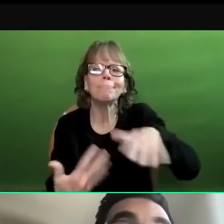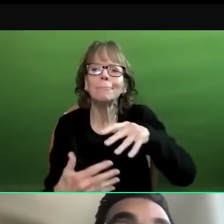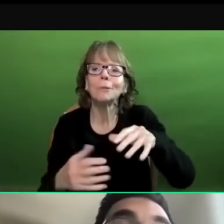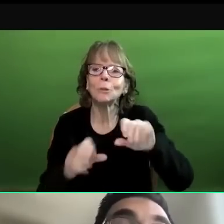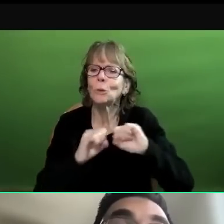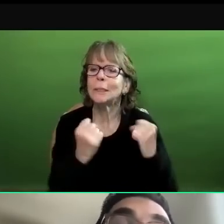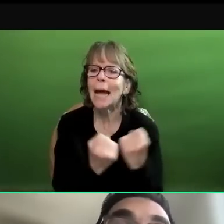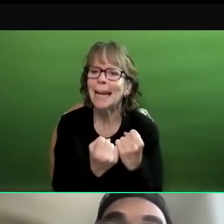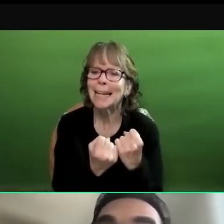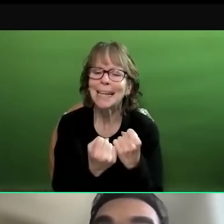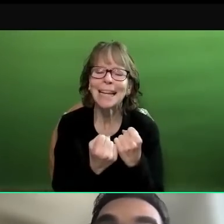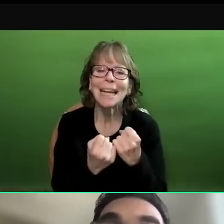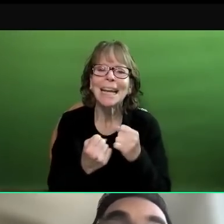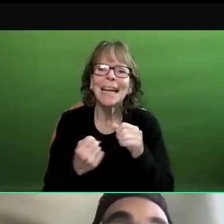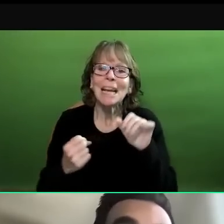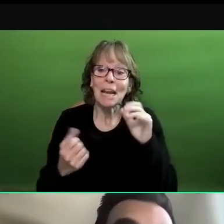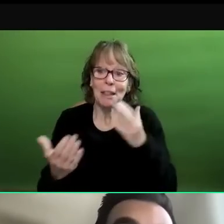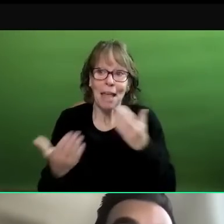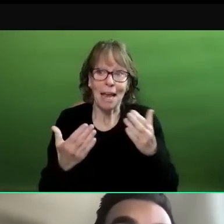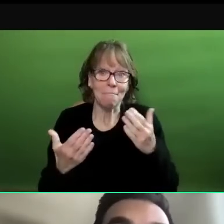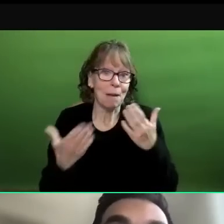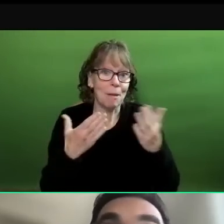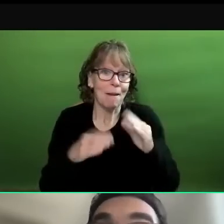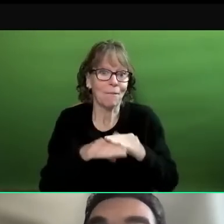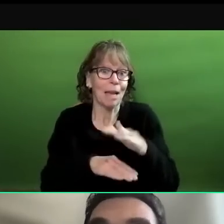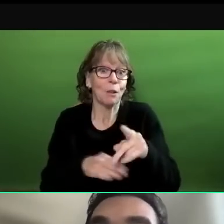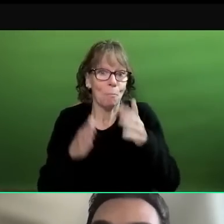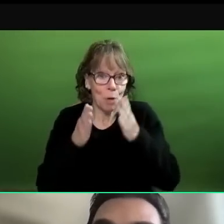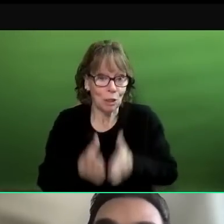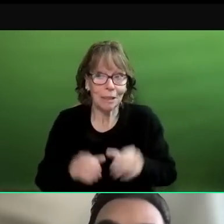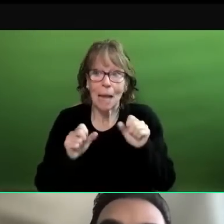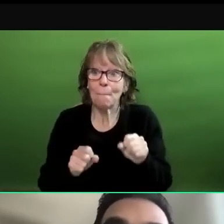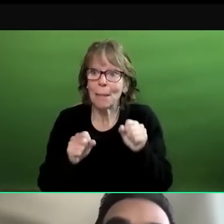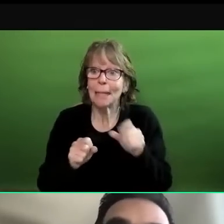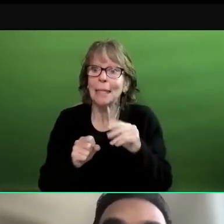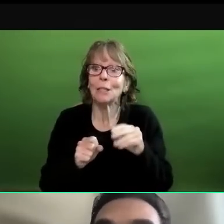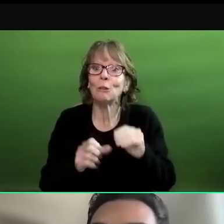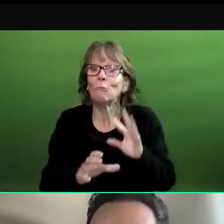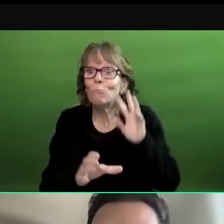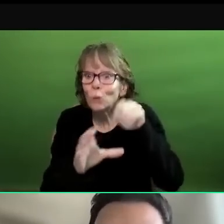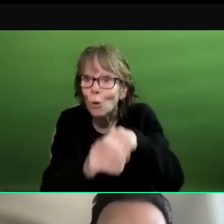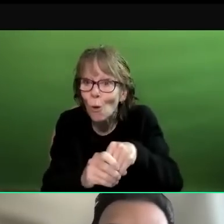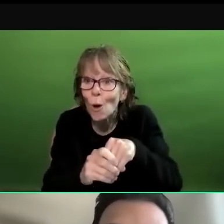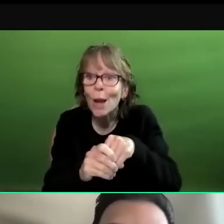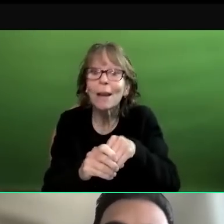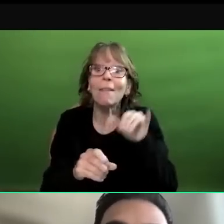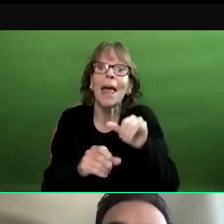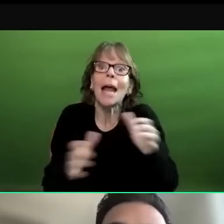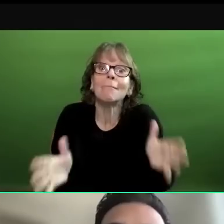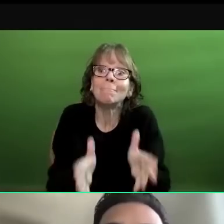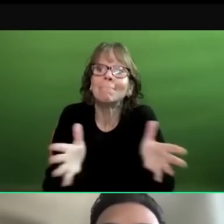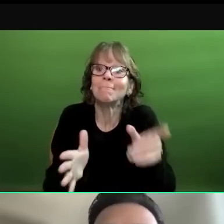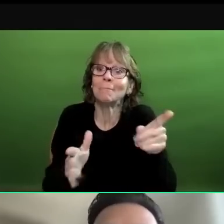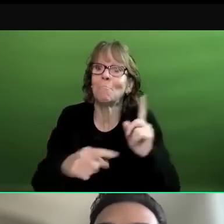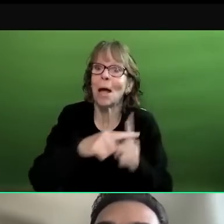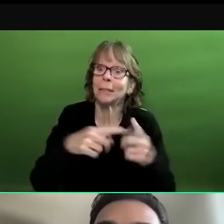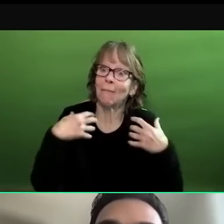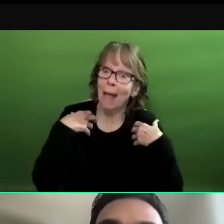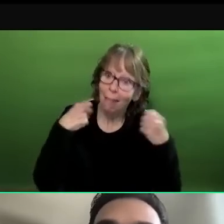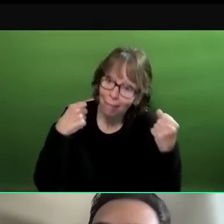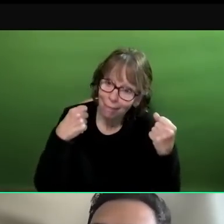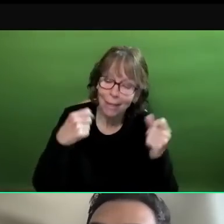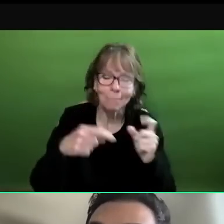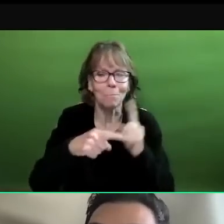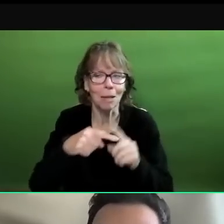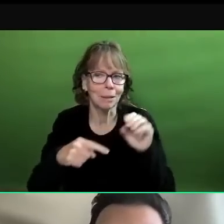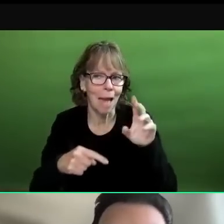structural issues that might be affecting one's engagement to promote positive health, as well as positive health outcomes. And lastly, we know